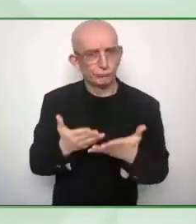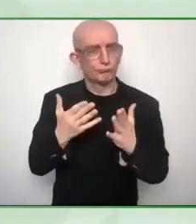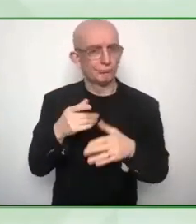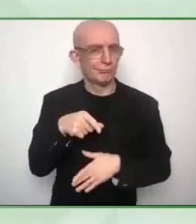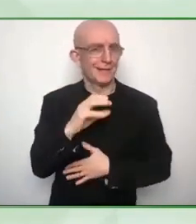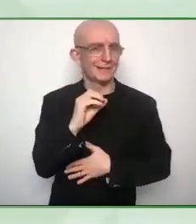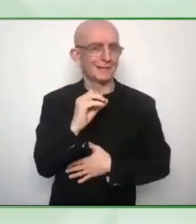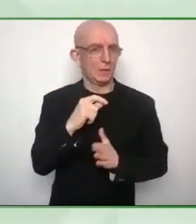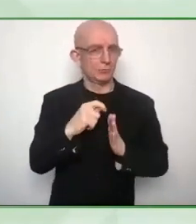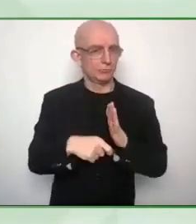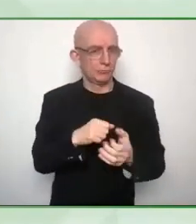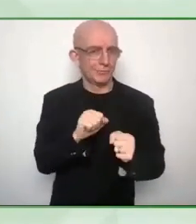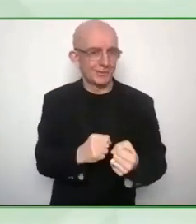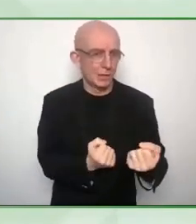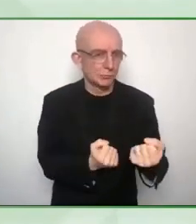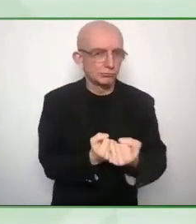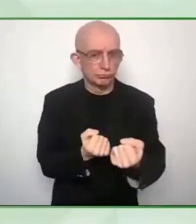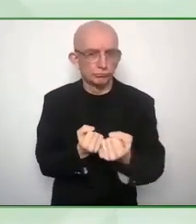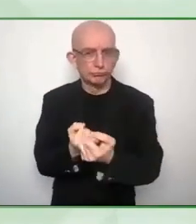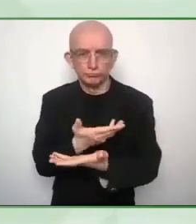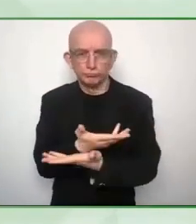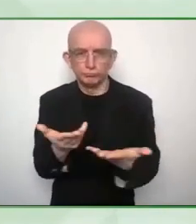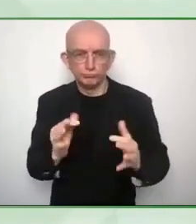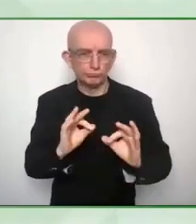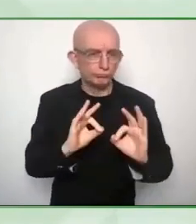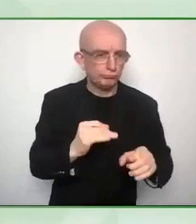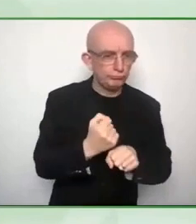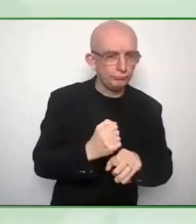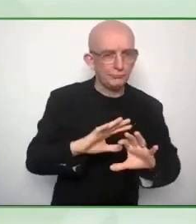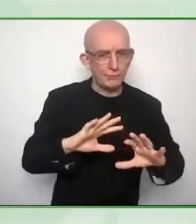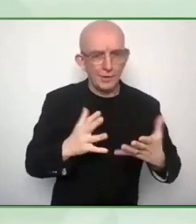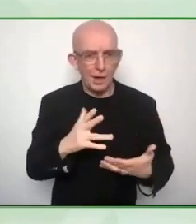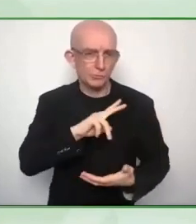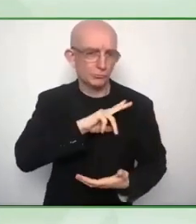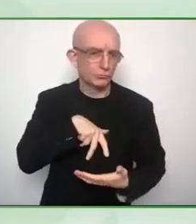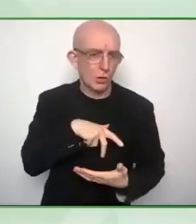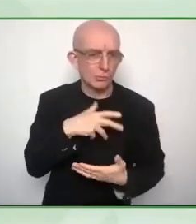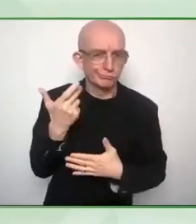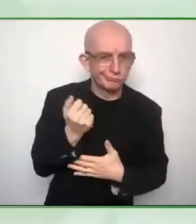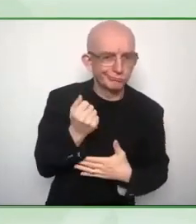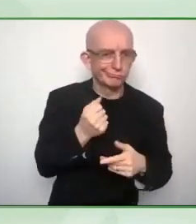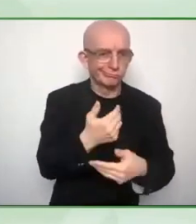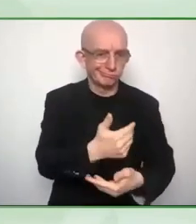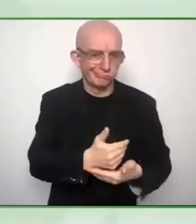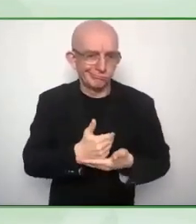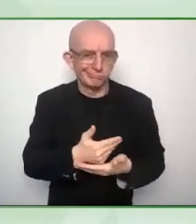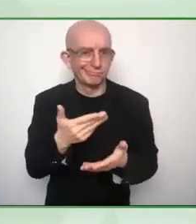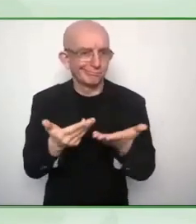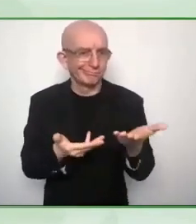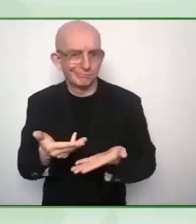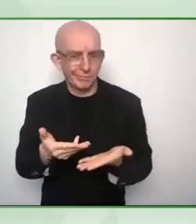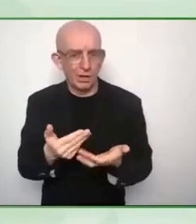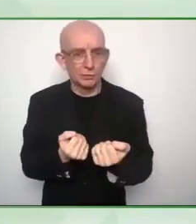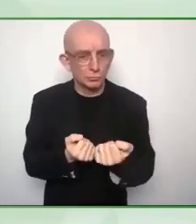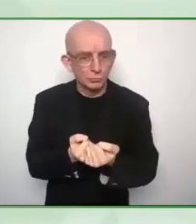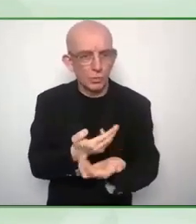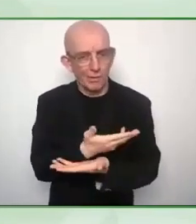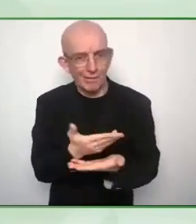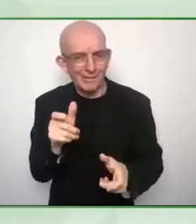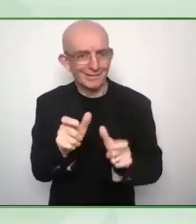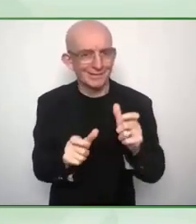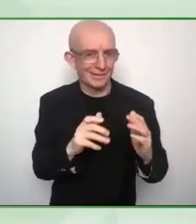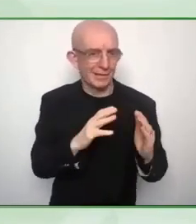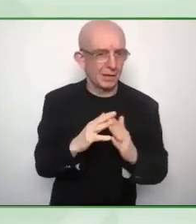for supporting persons with disabilities, assistive technologies, transportation initiatives, housing,